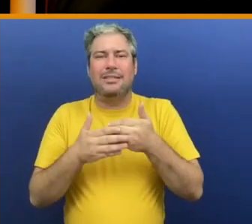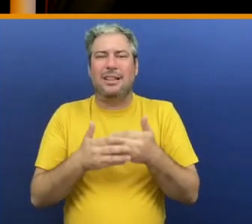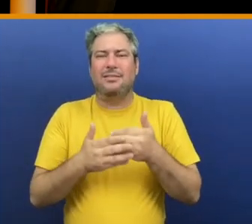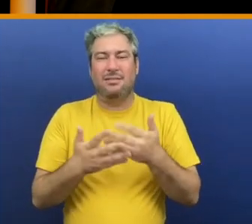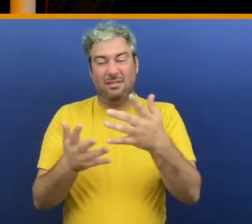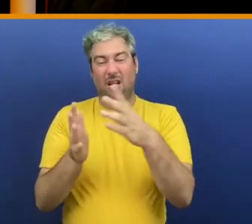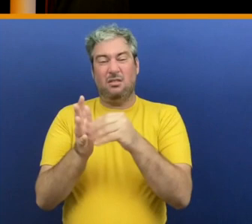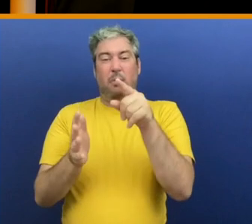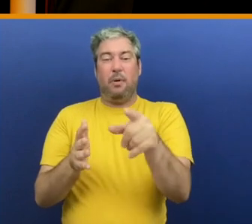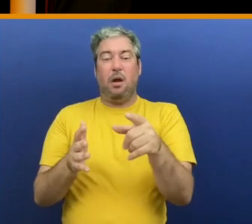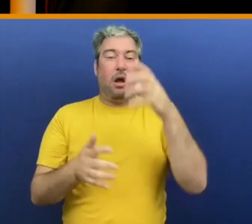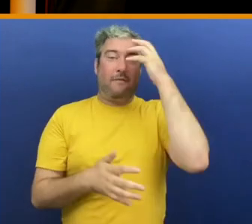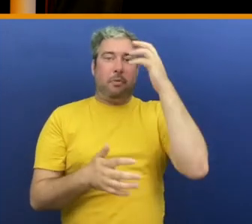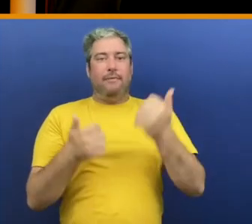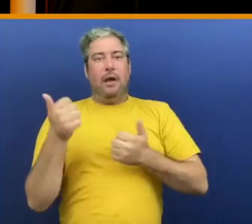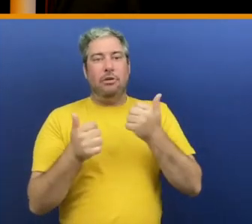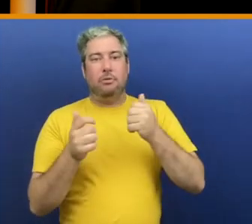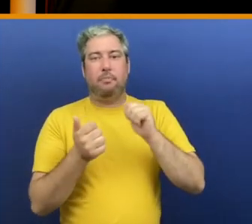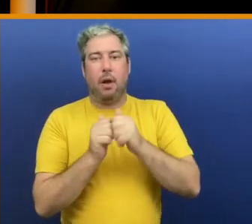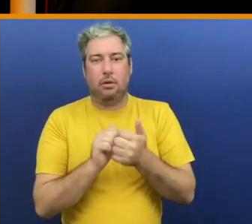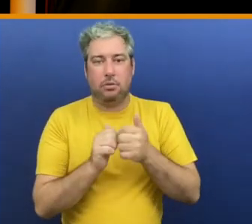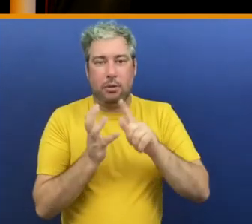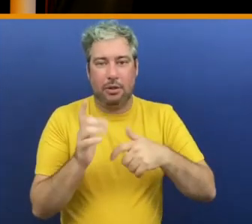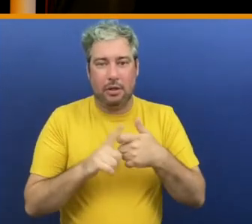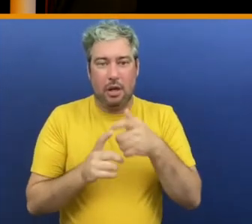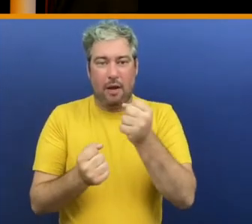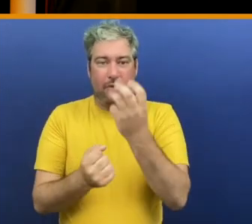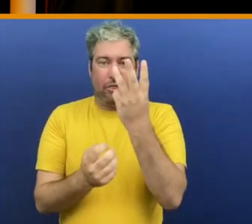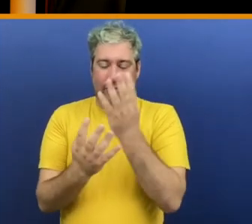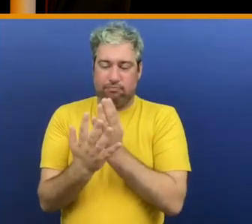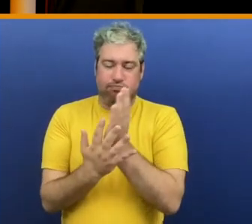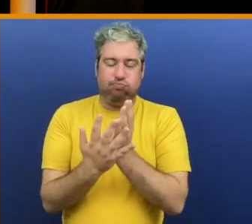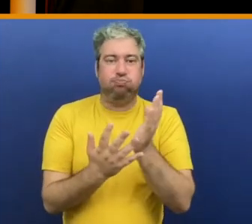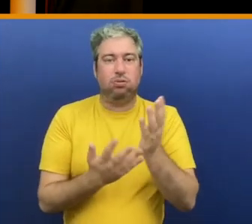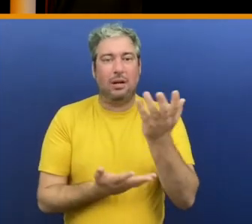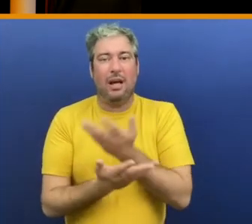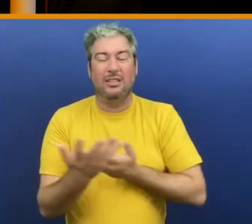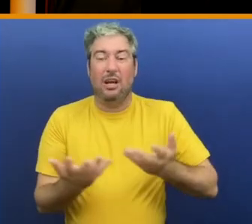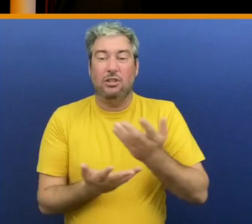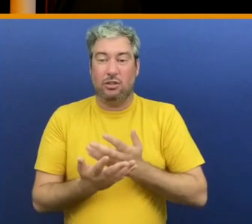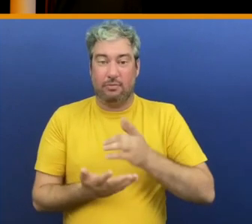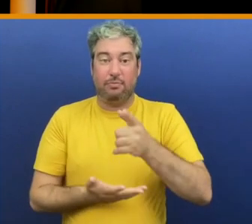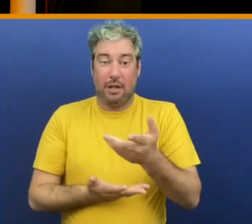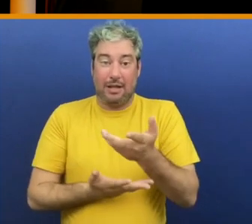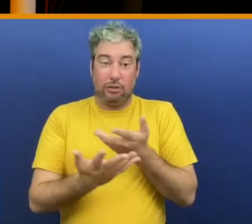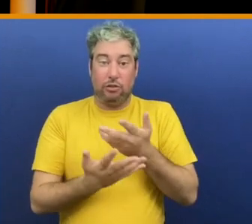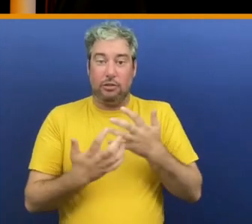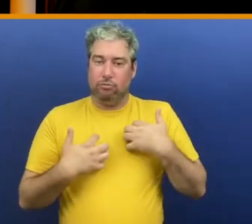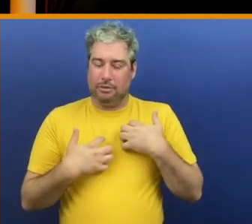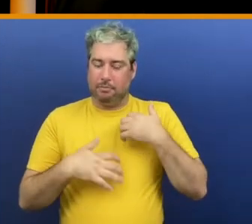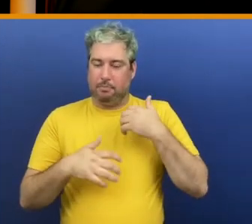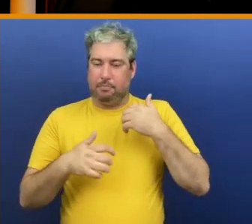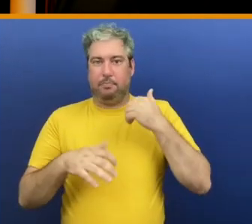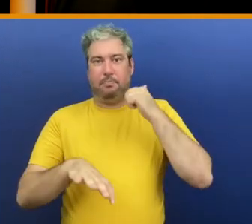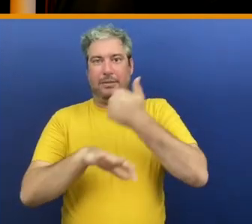negotiation. A negotiating mandate is set, a negotiation takes place, and a final deal is ratified and implemented. In every one of these, the